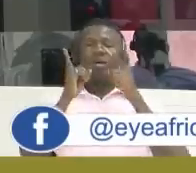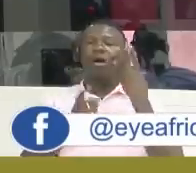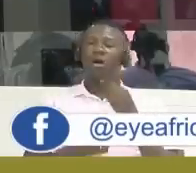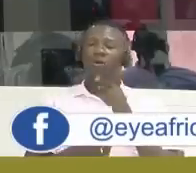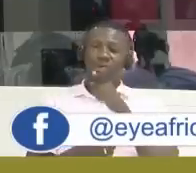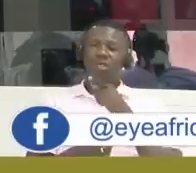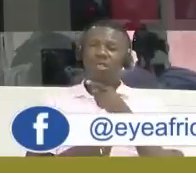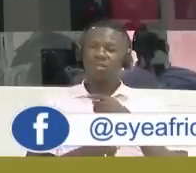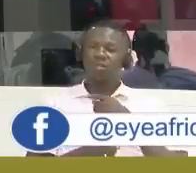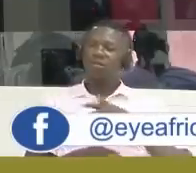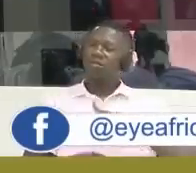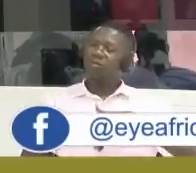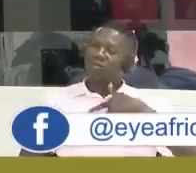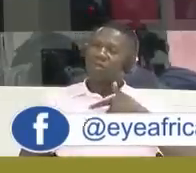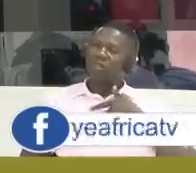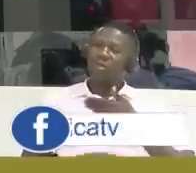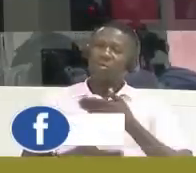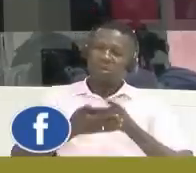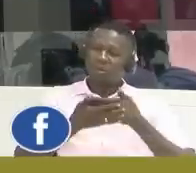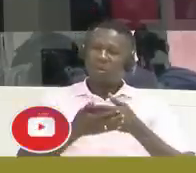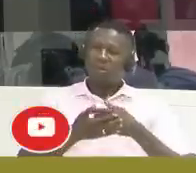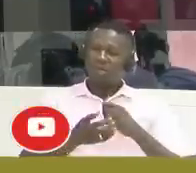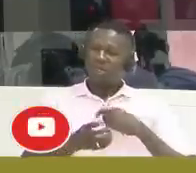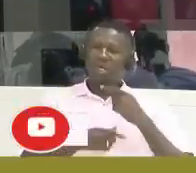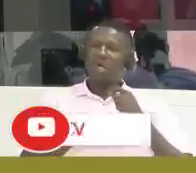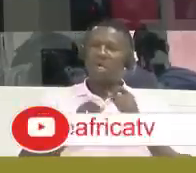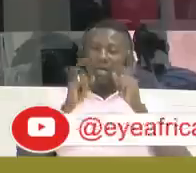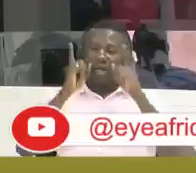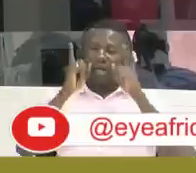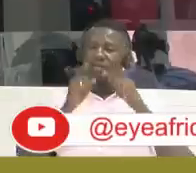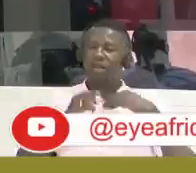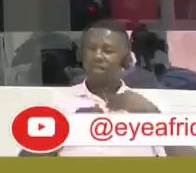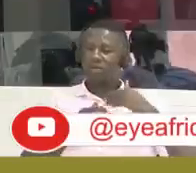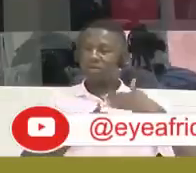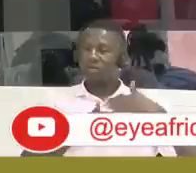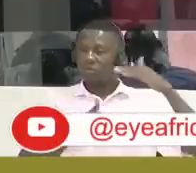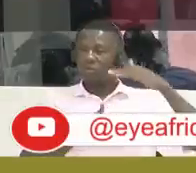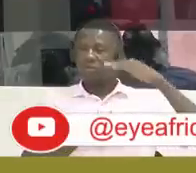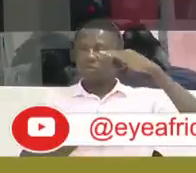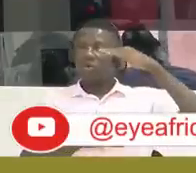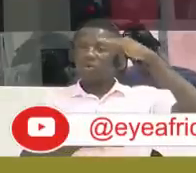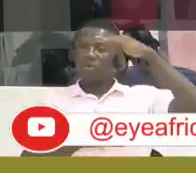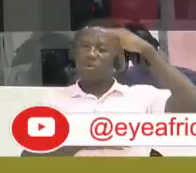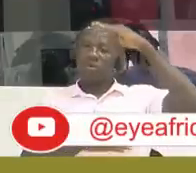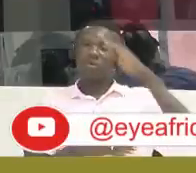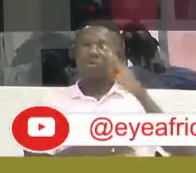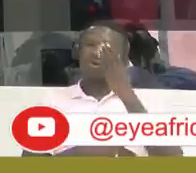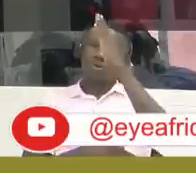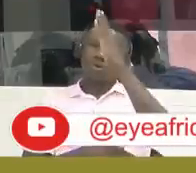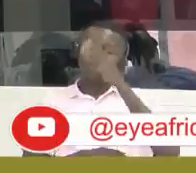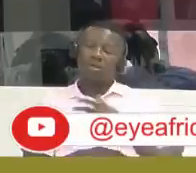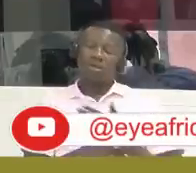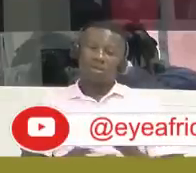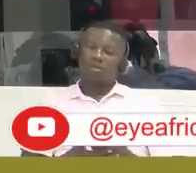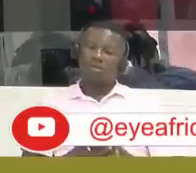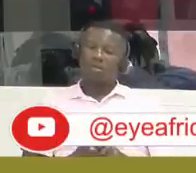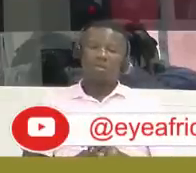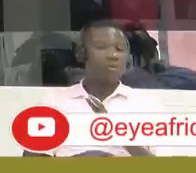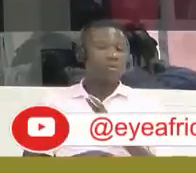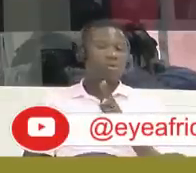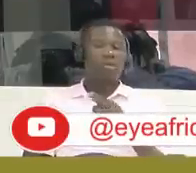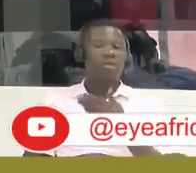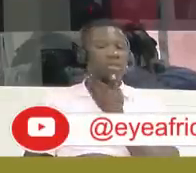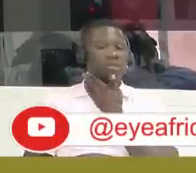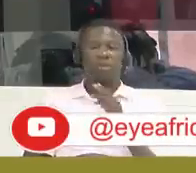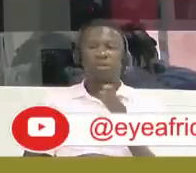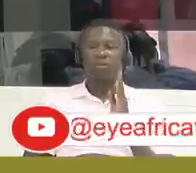life while growing up? Well, it was not easy. Growing up without a father